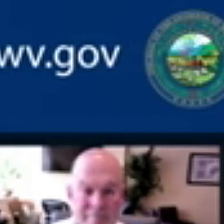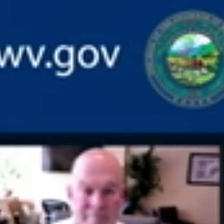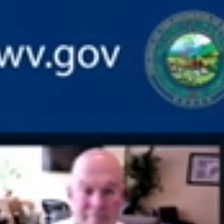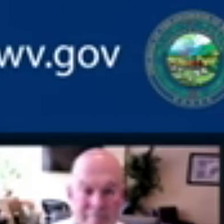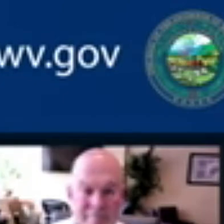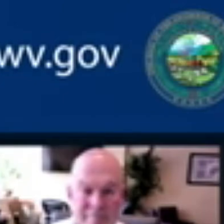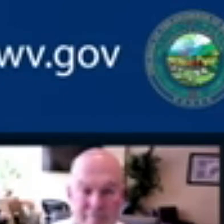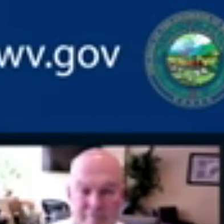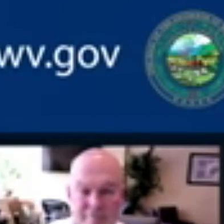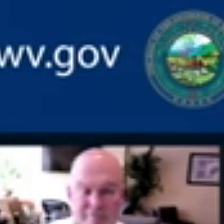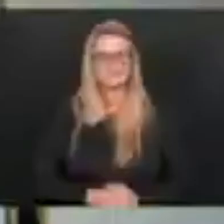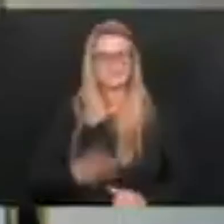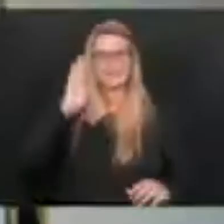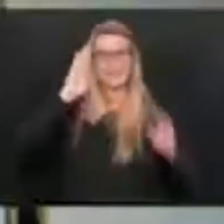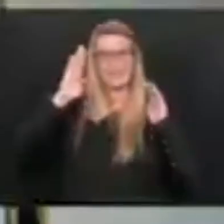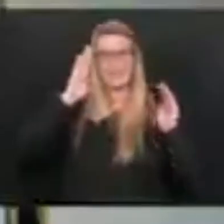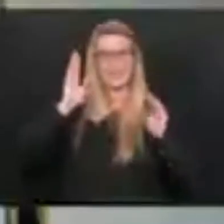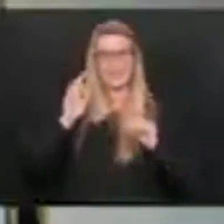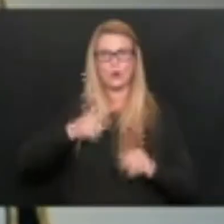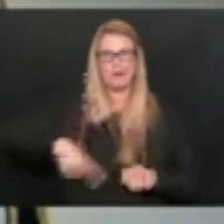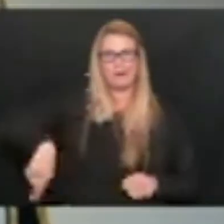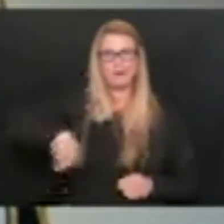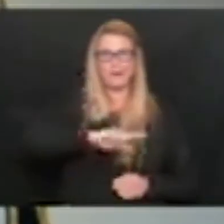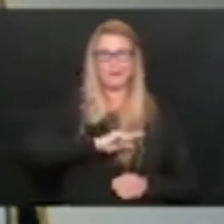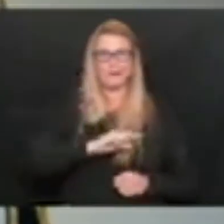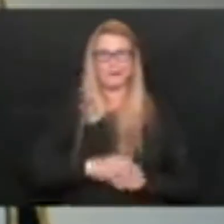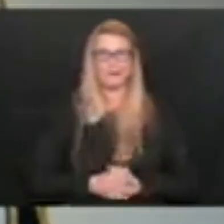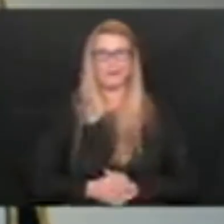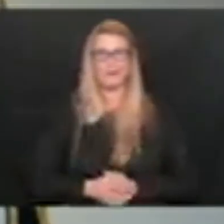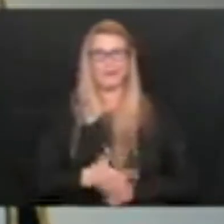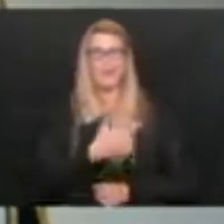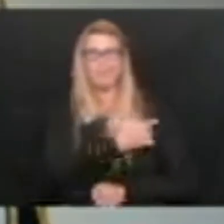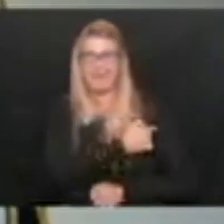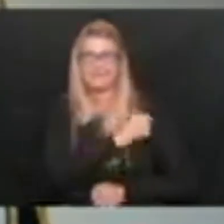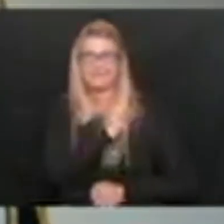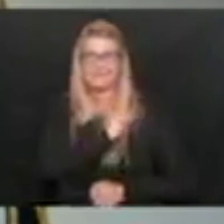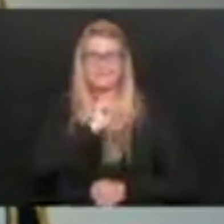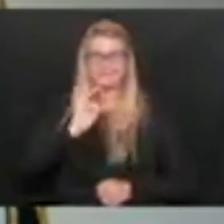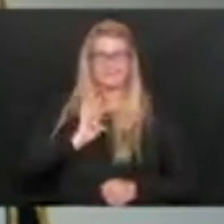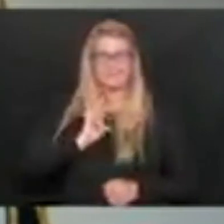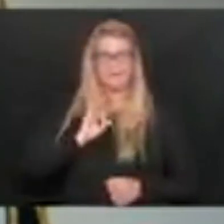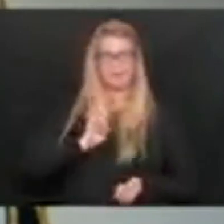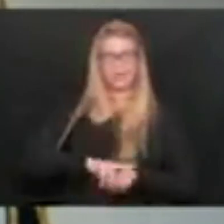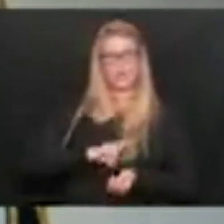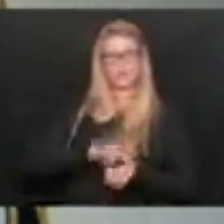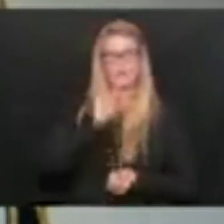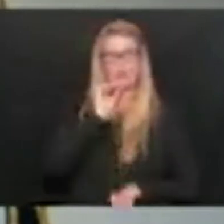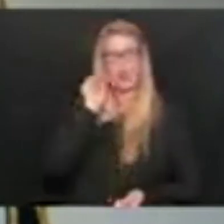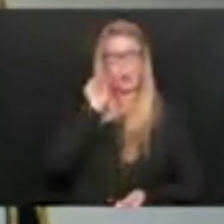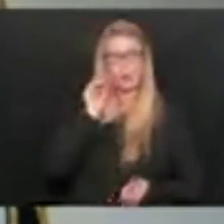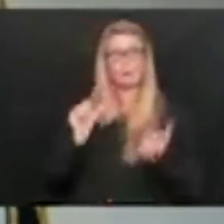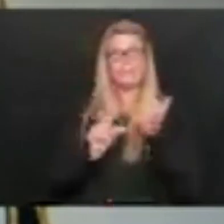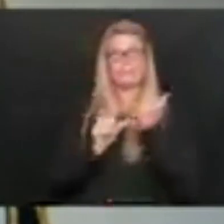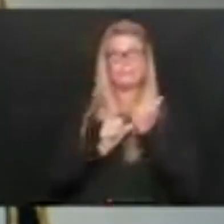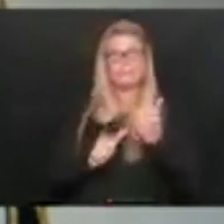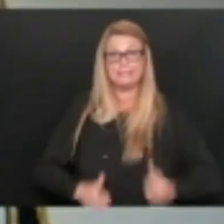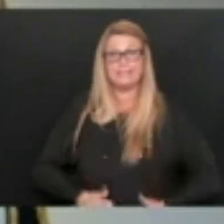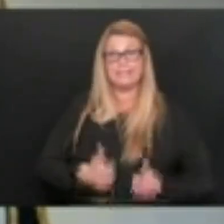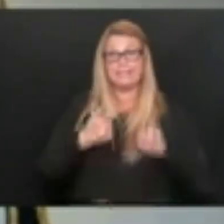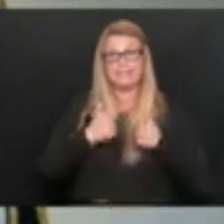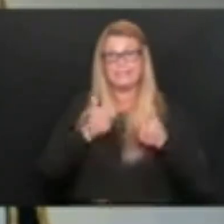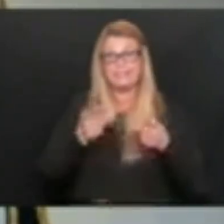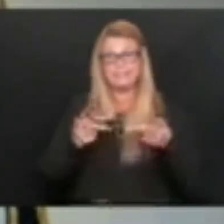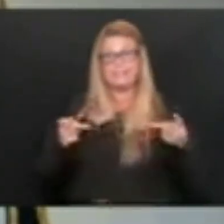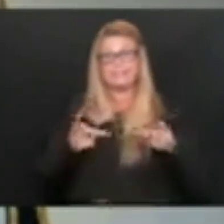Hello, everyone. Excuse me. Vaccinated staff at nursing homes and assisted living facilities are